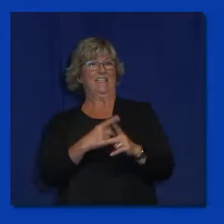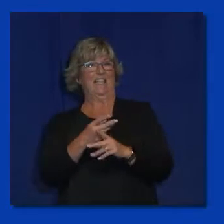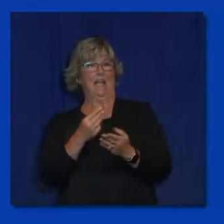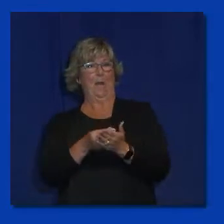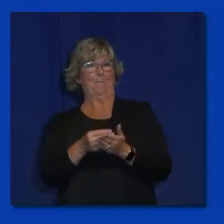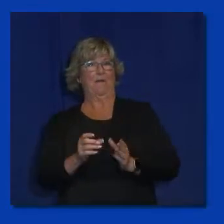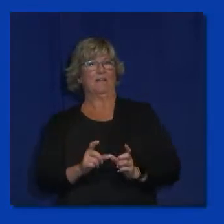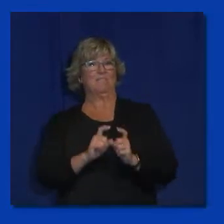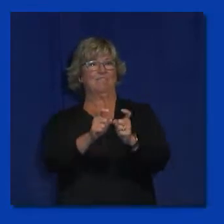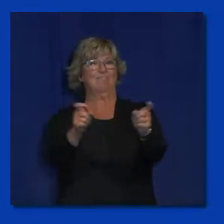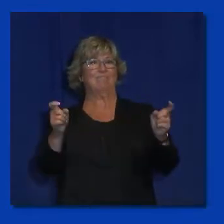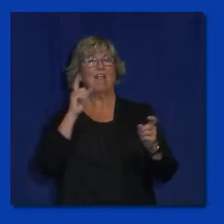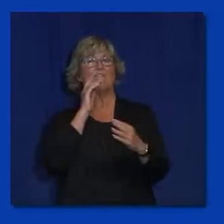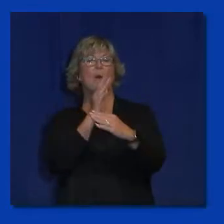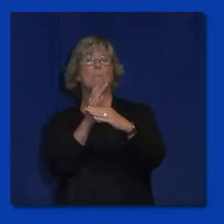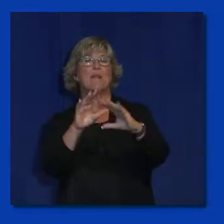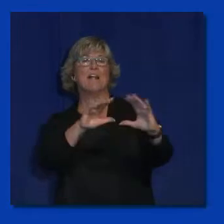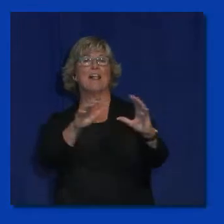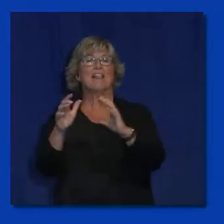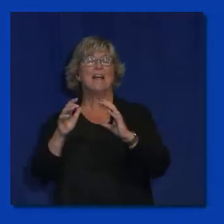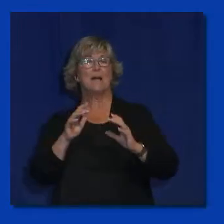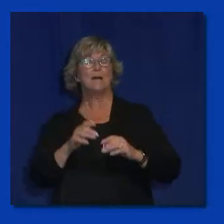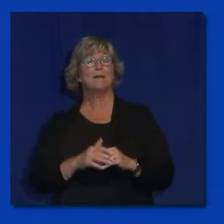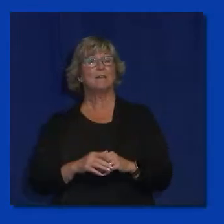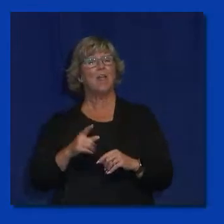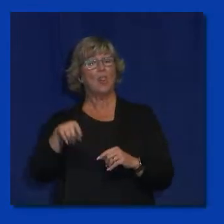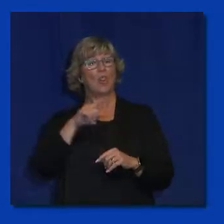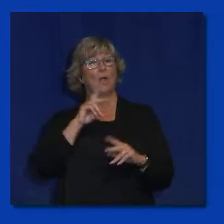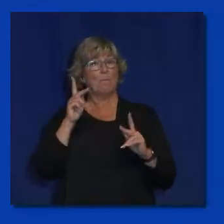relief for the middle class. And you see the individual will benefit. There's almost